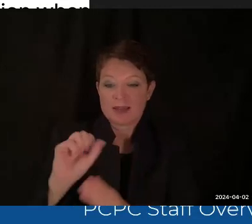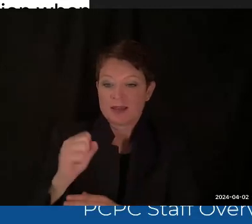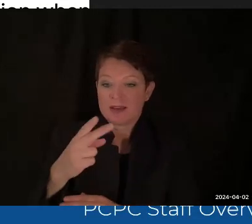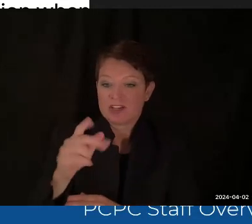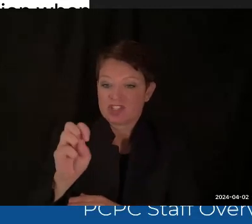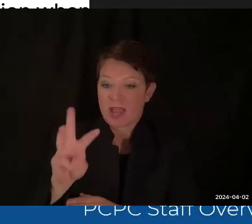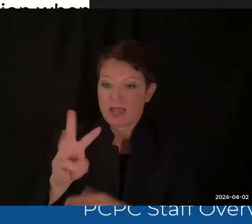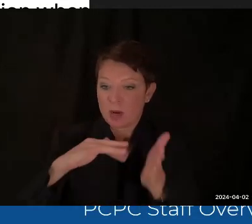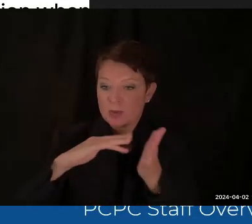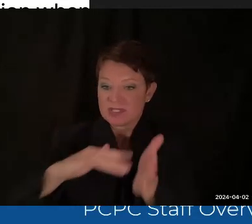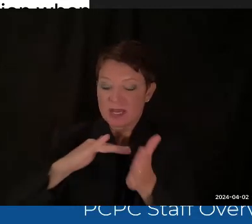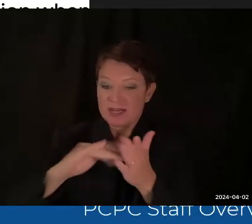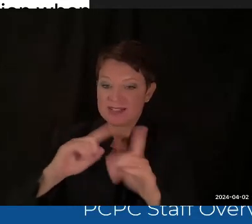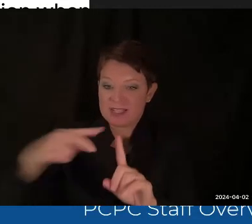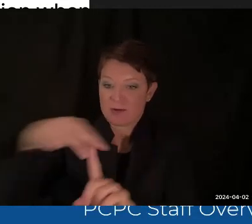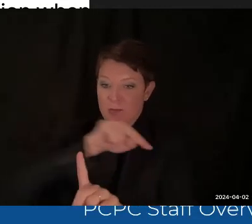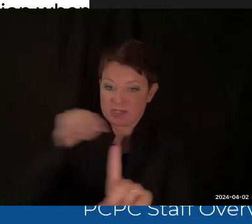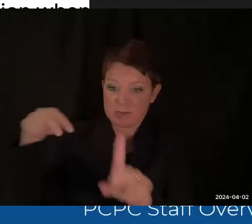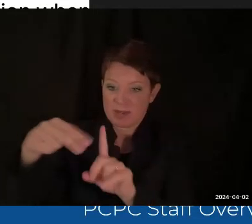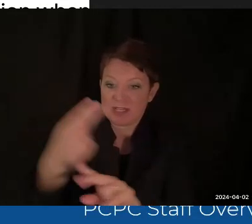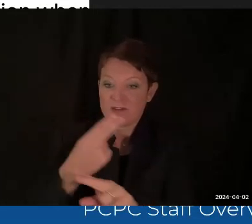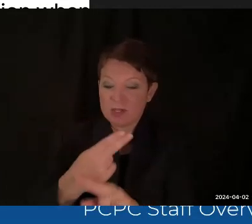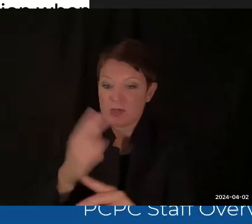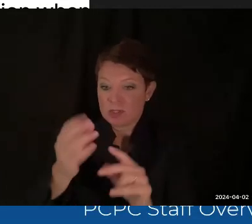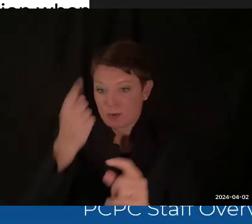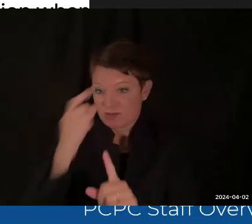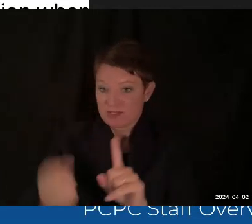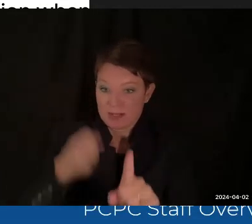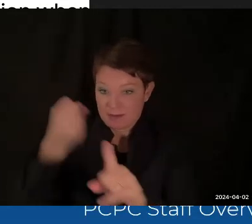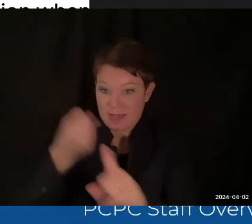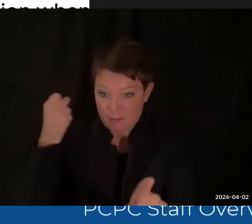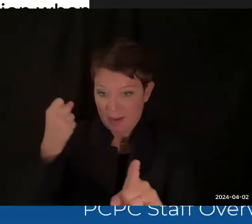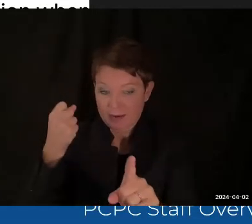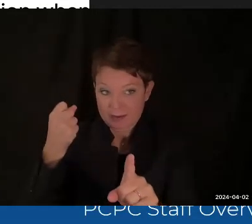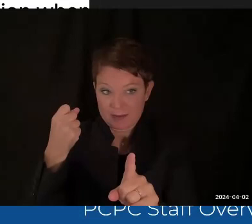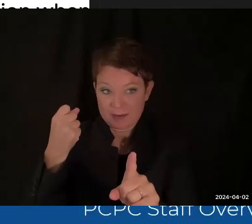and additional perspective views to help understand the impacts.